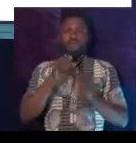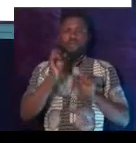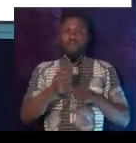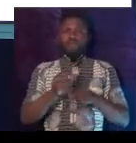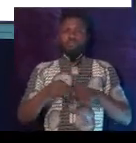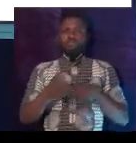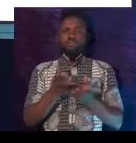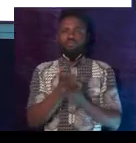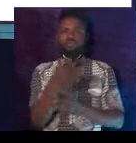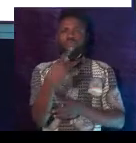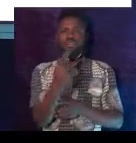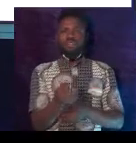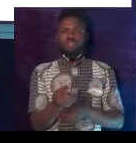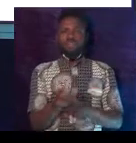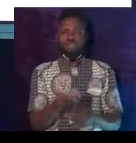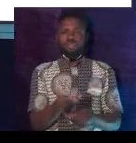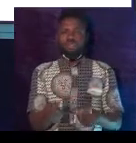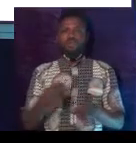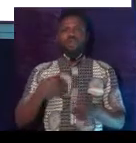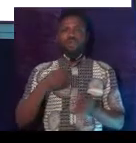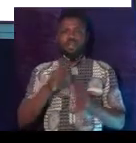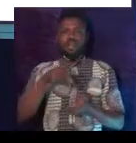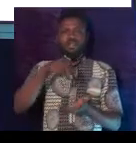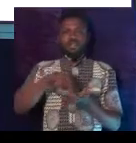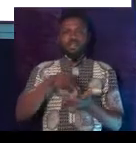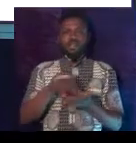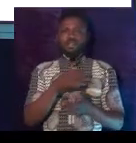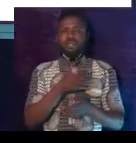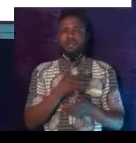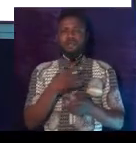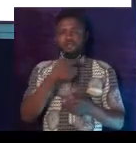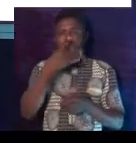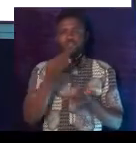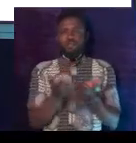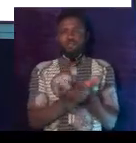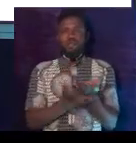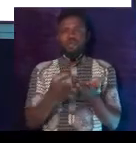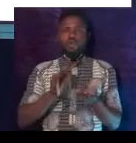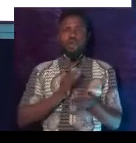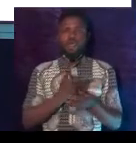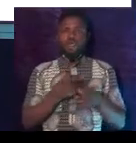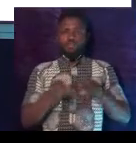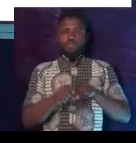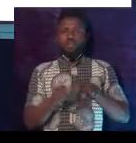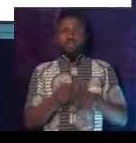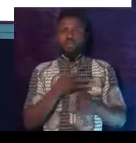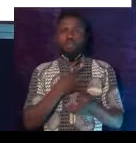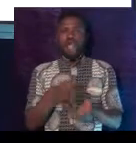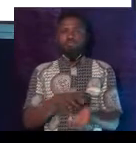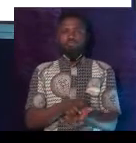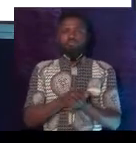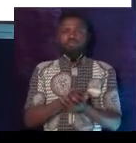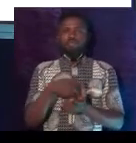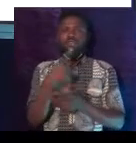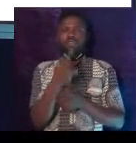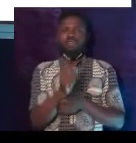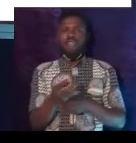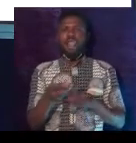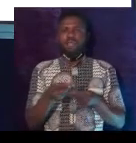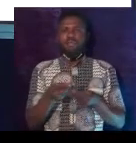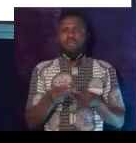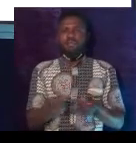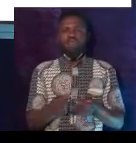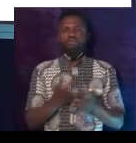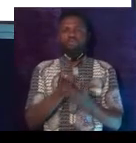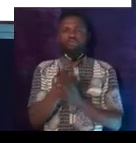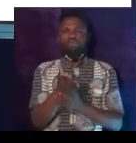ground through friction. We can stand and walk because the soles of our feet or shoes can grip the ground through